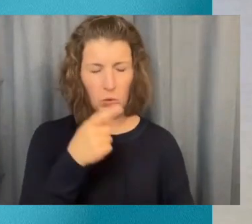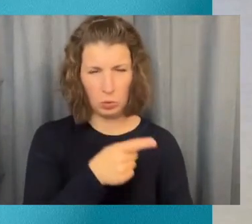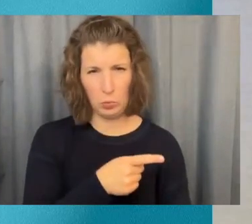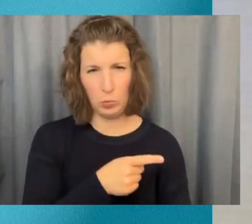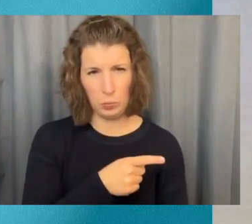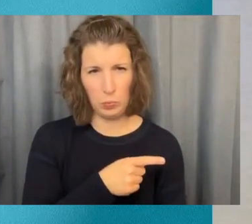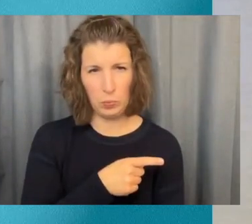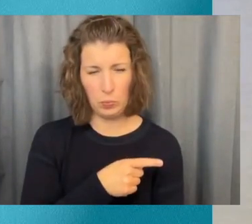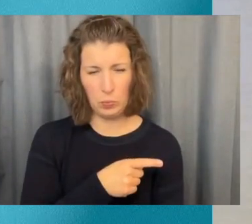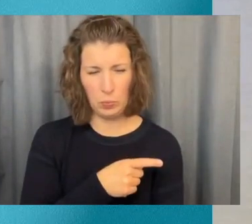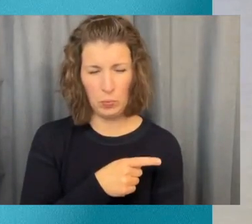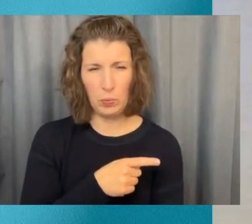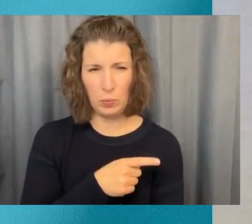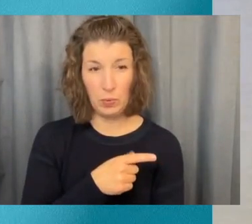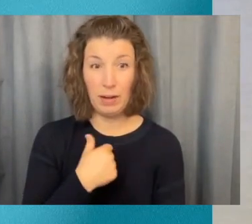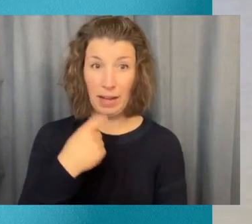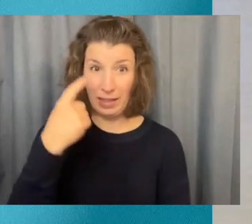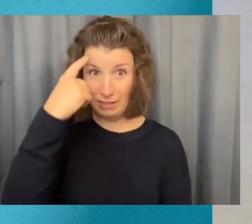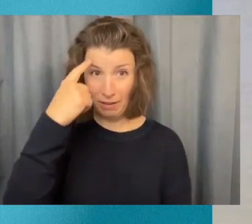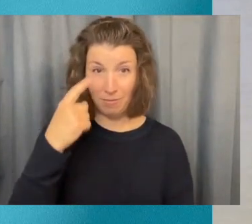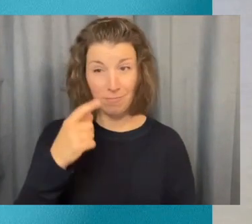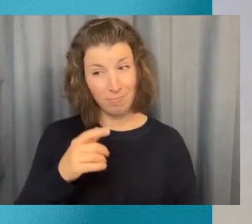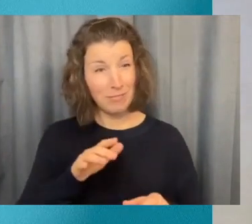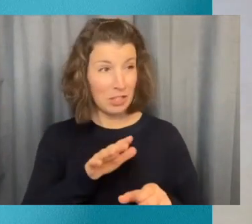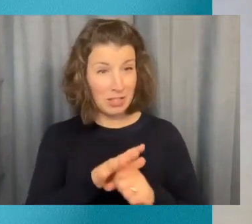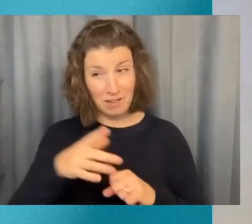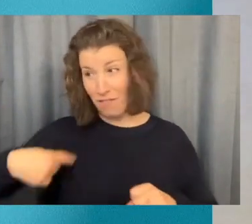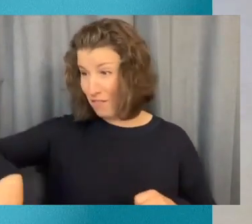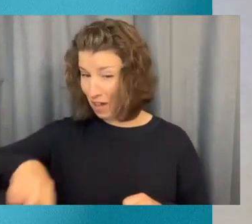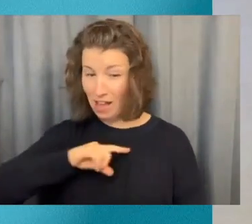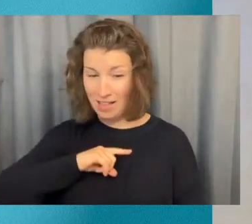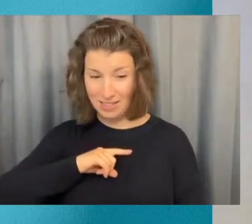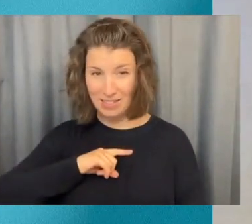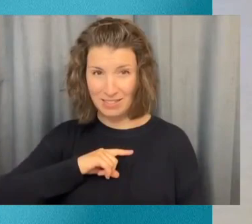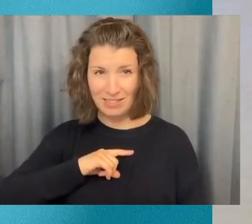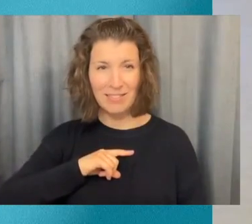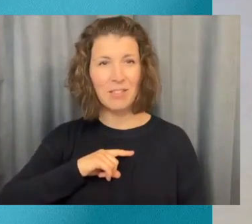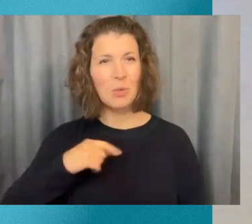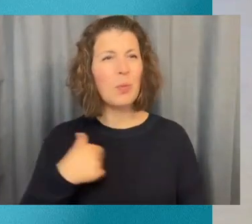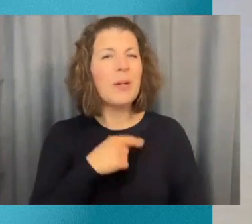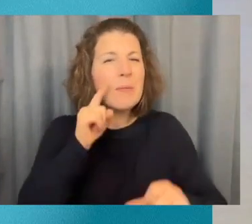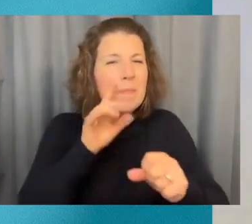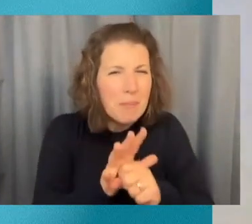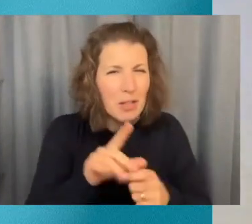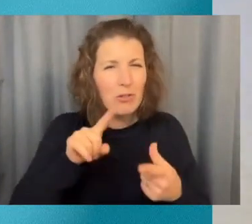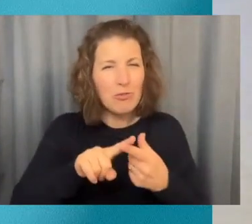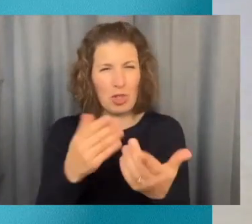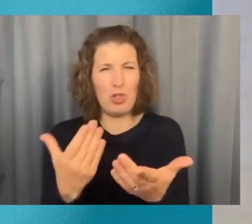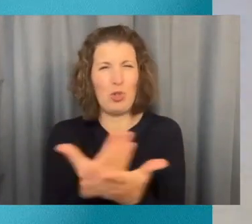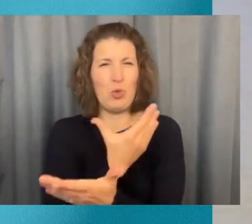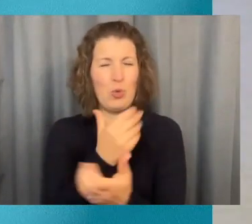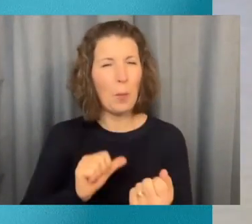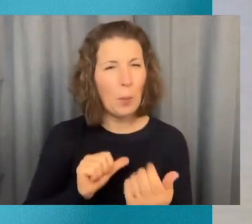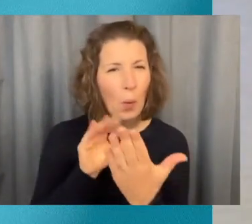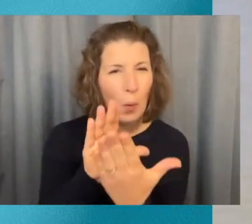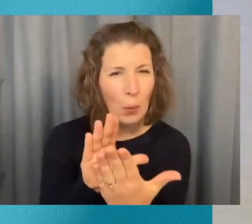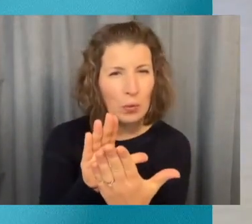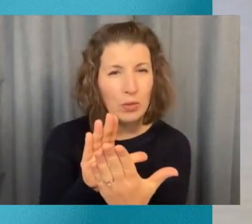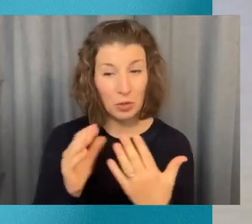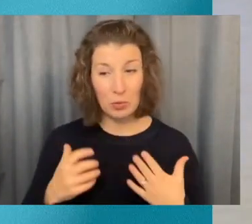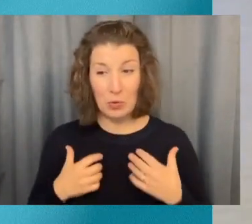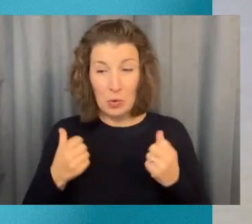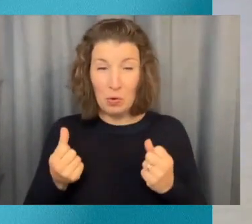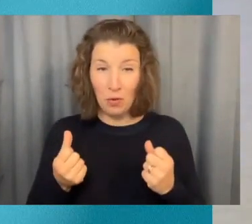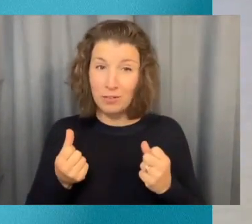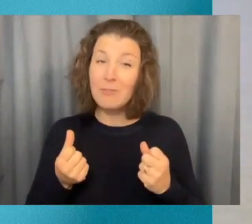And I think there are enough of us that are committed to this new approach, the courage to have at least a little bit of